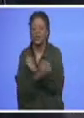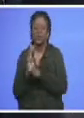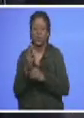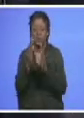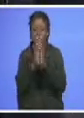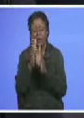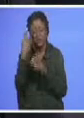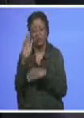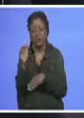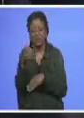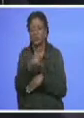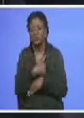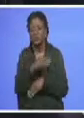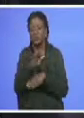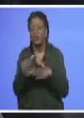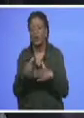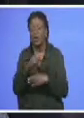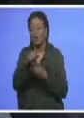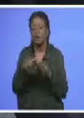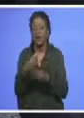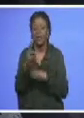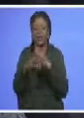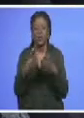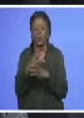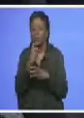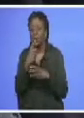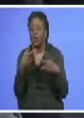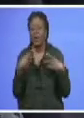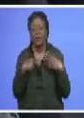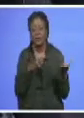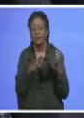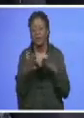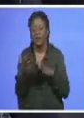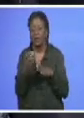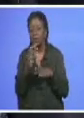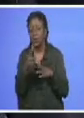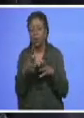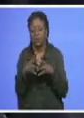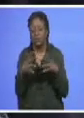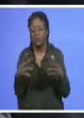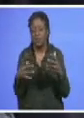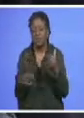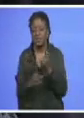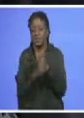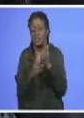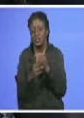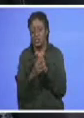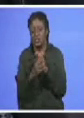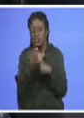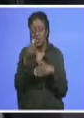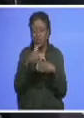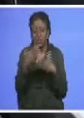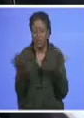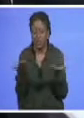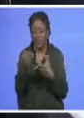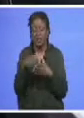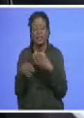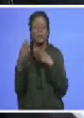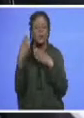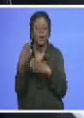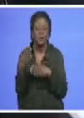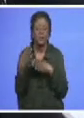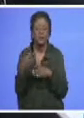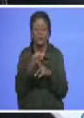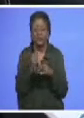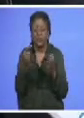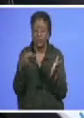around the world who have perished and or who are in grave danger, including here in the Bahamas,